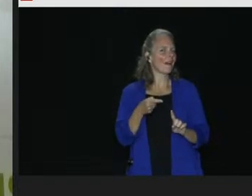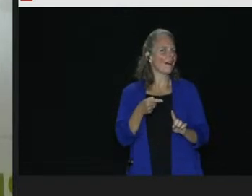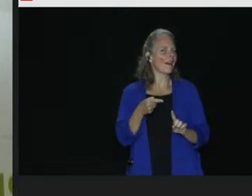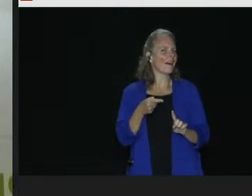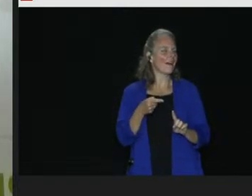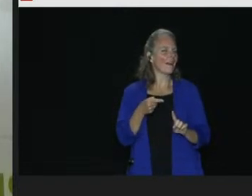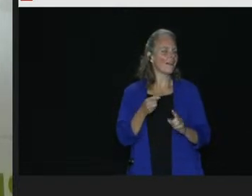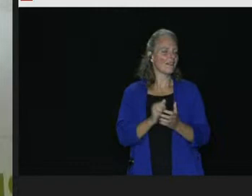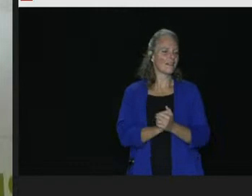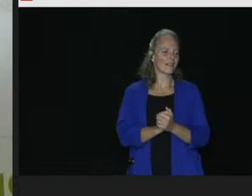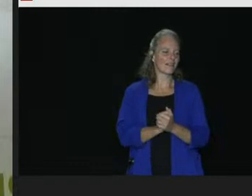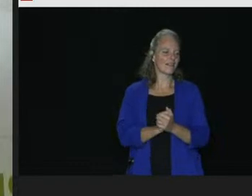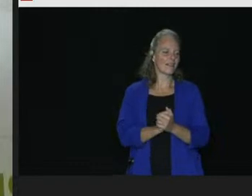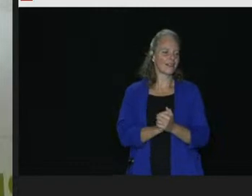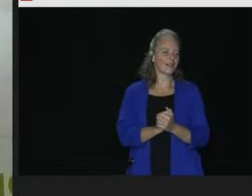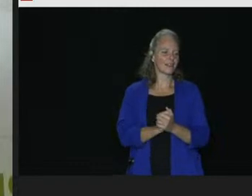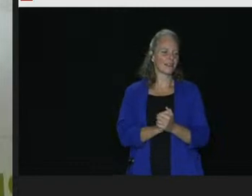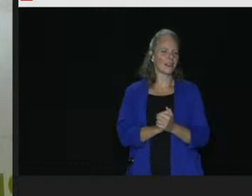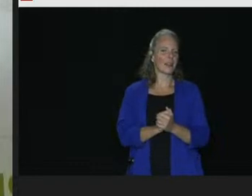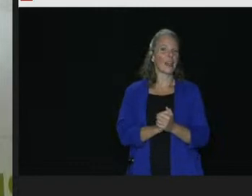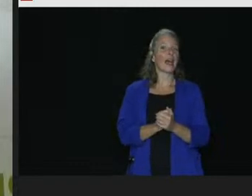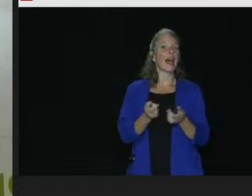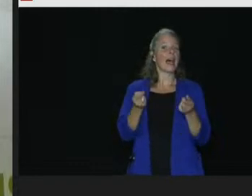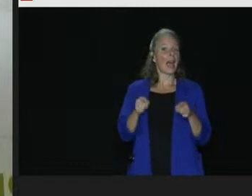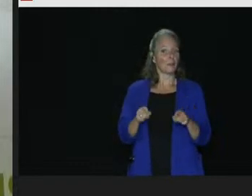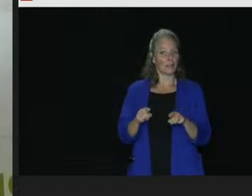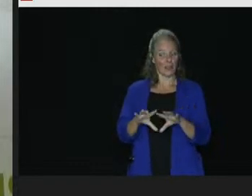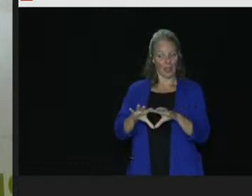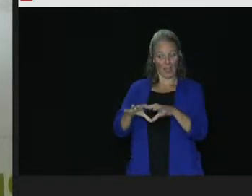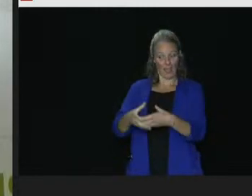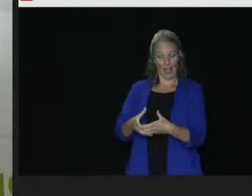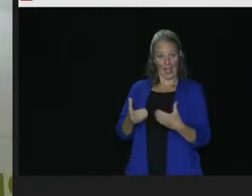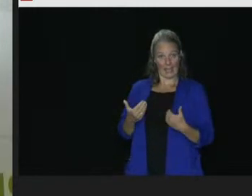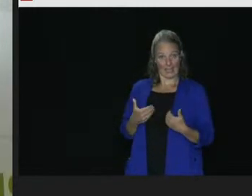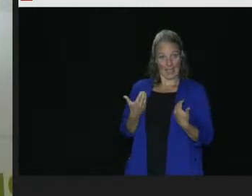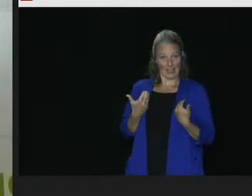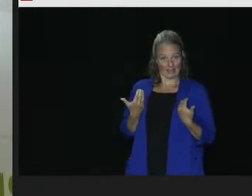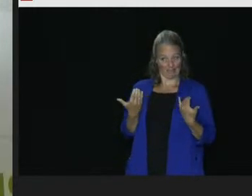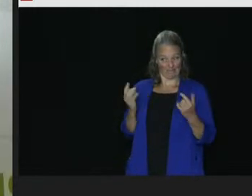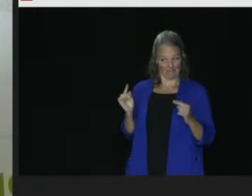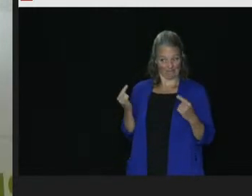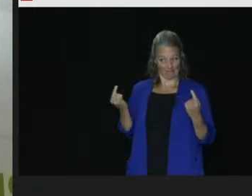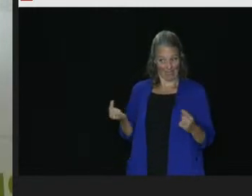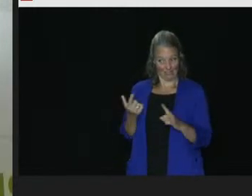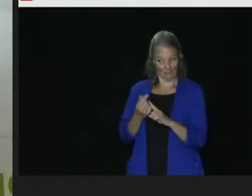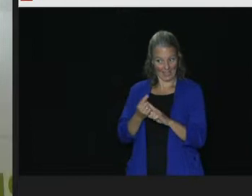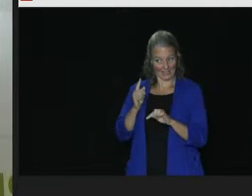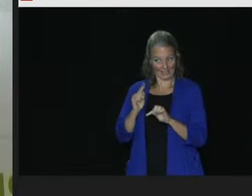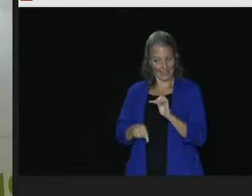will be once children, young kids, will be able to get vaccinated.